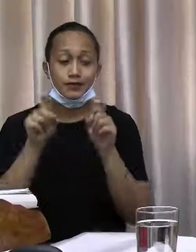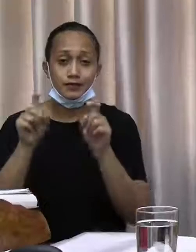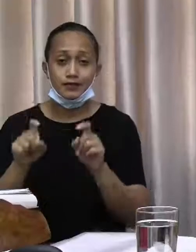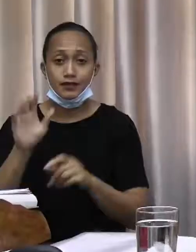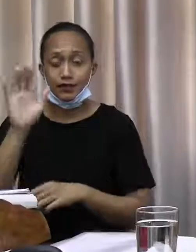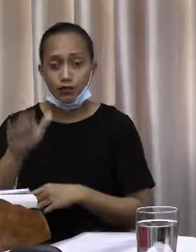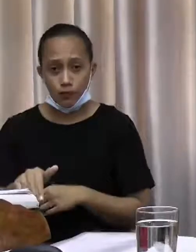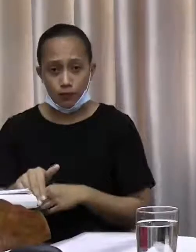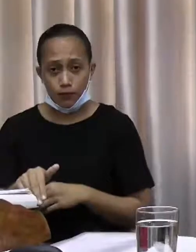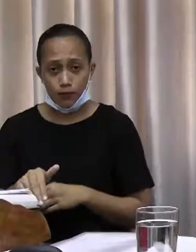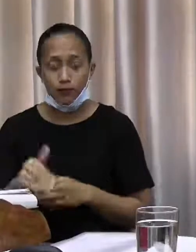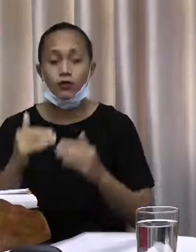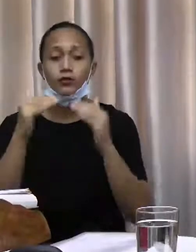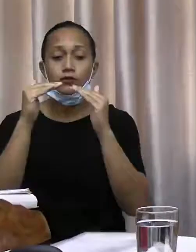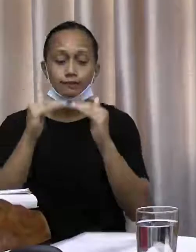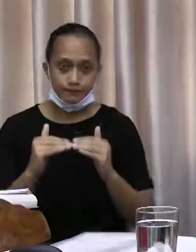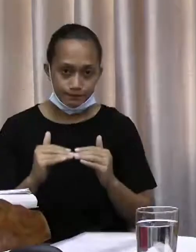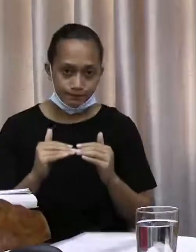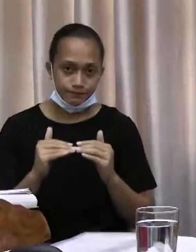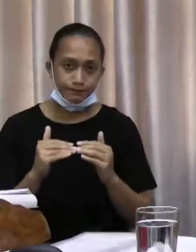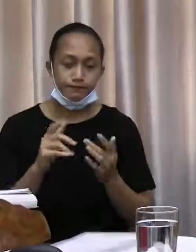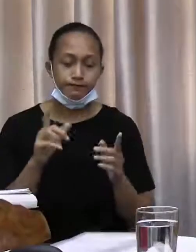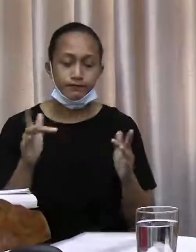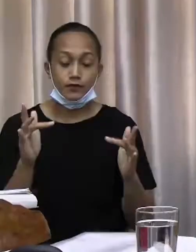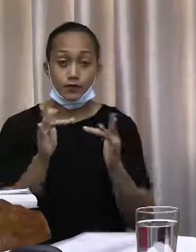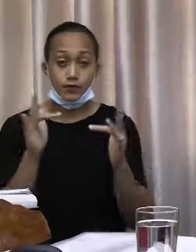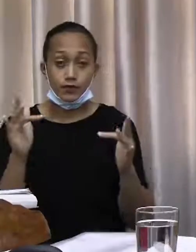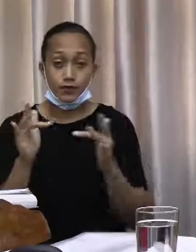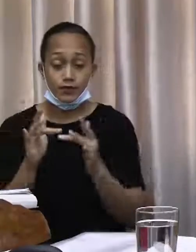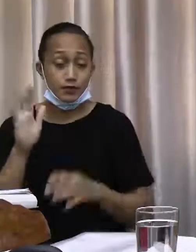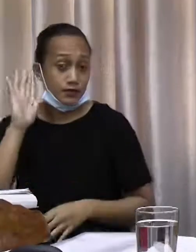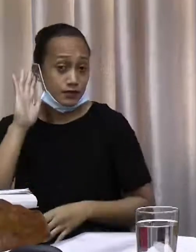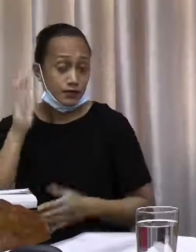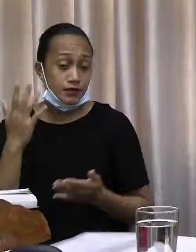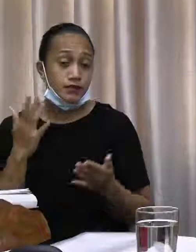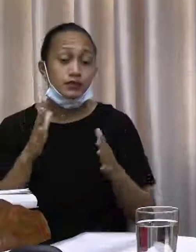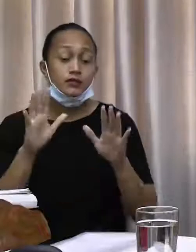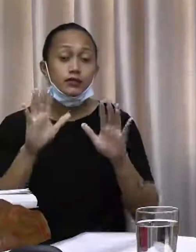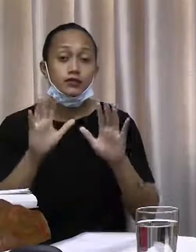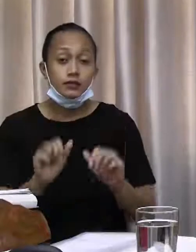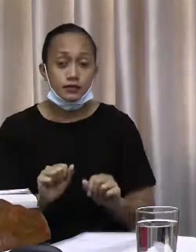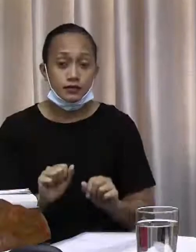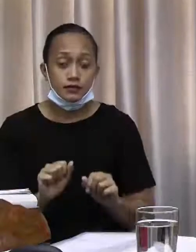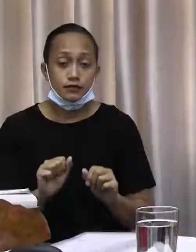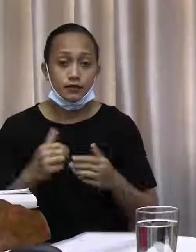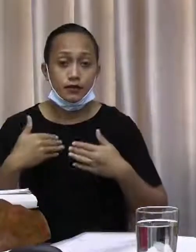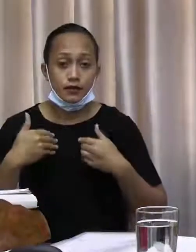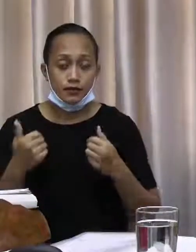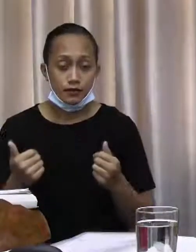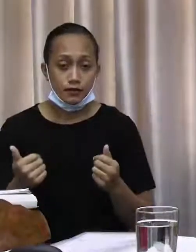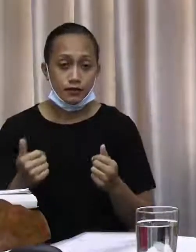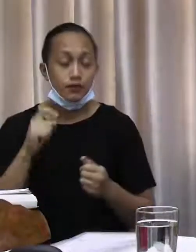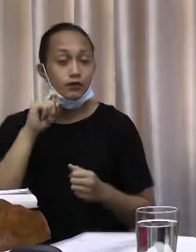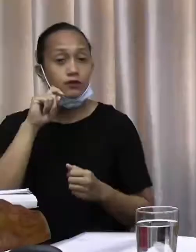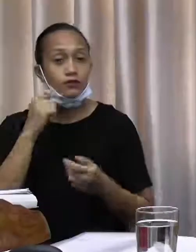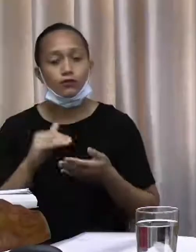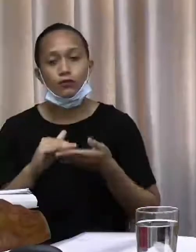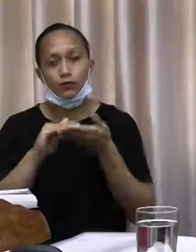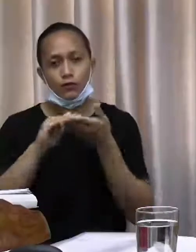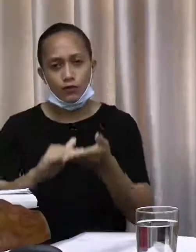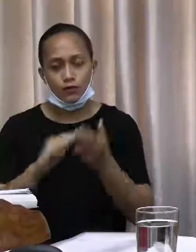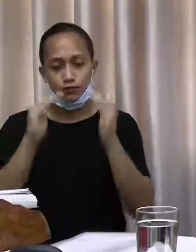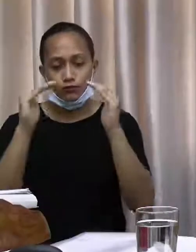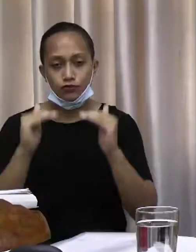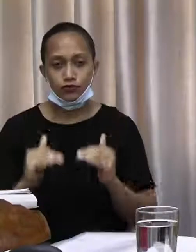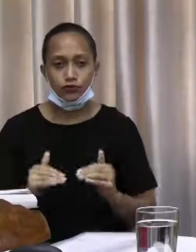home to reduce contact and adhering to preventative health measures, will help